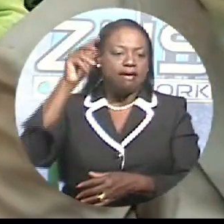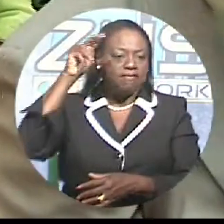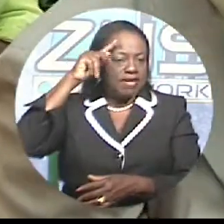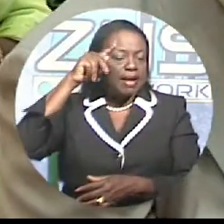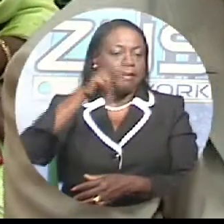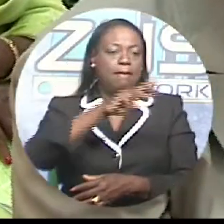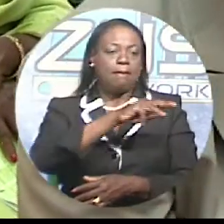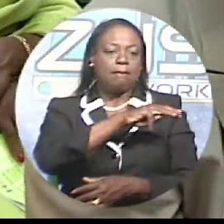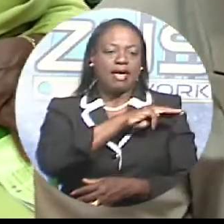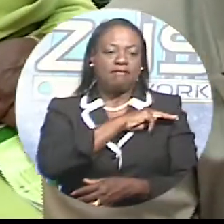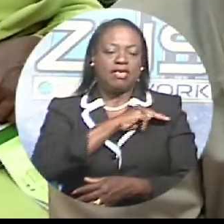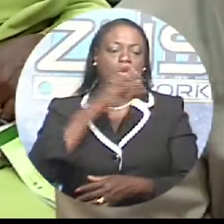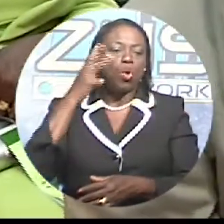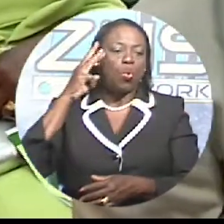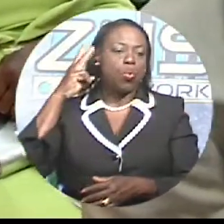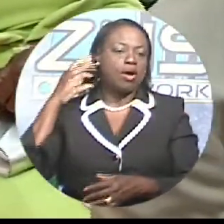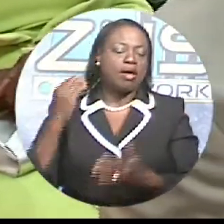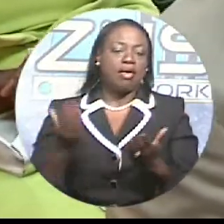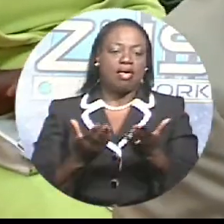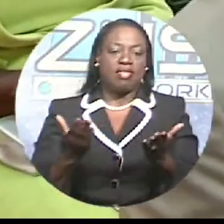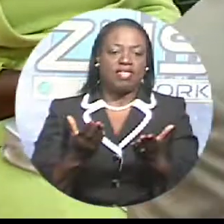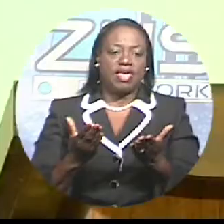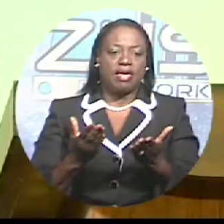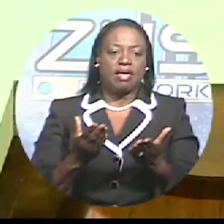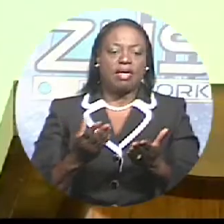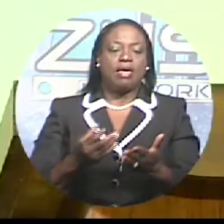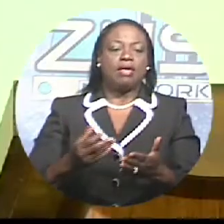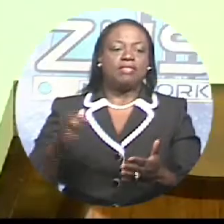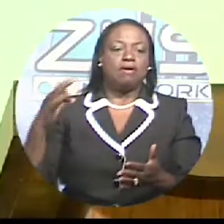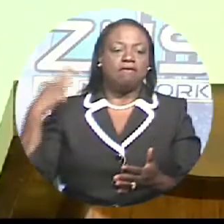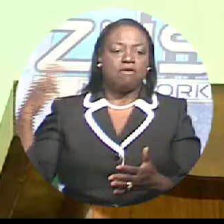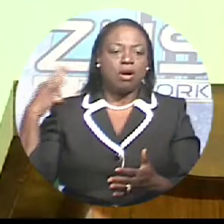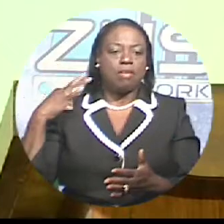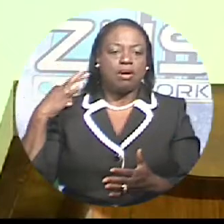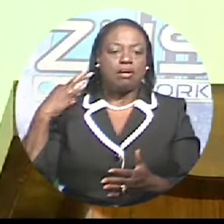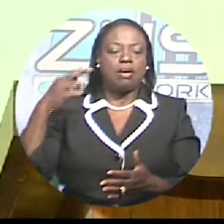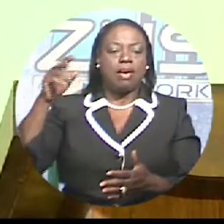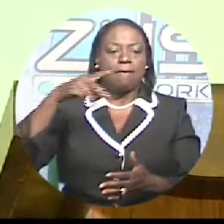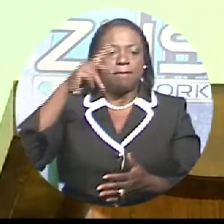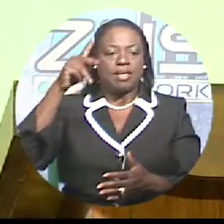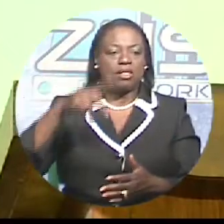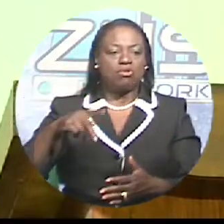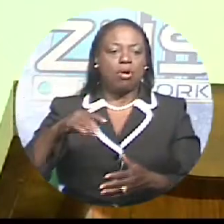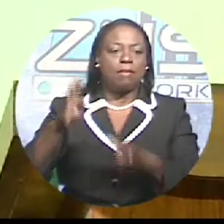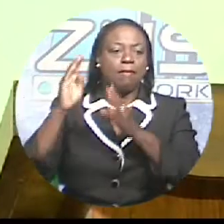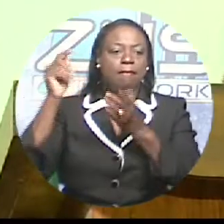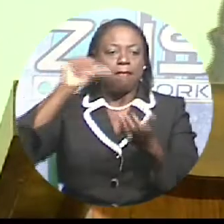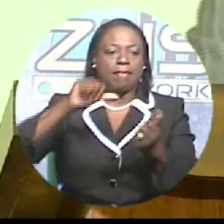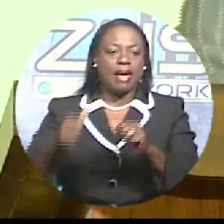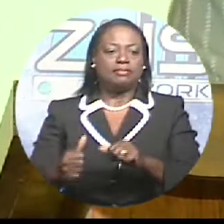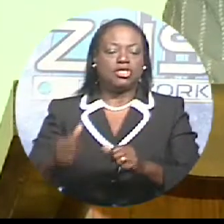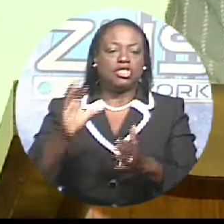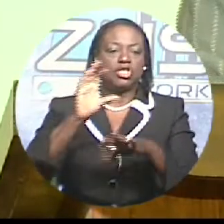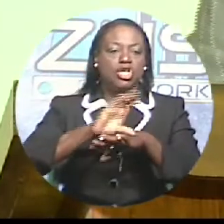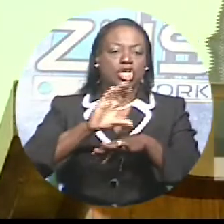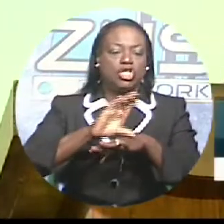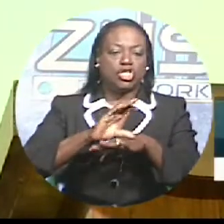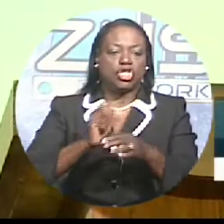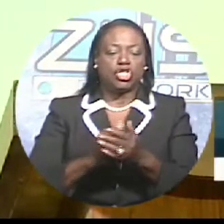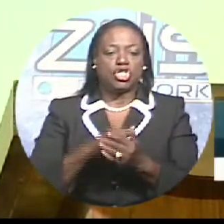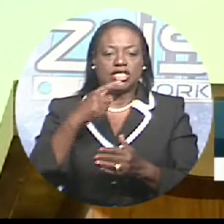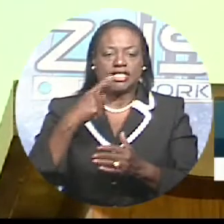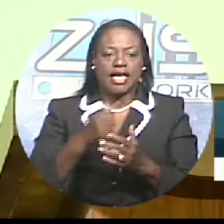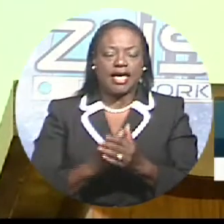following the major religious scandal, the former Pilgrim Baptist Church senior pastor made a public apology. I take this step